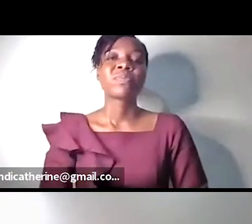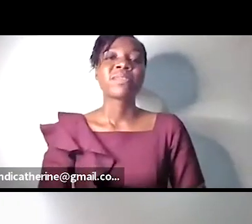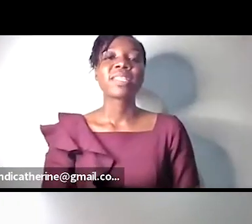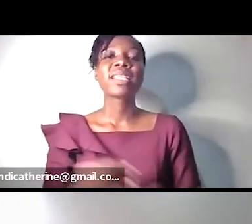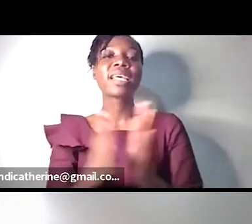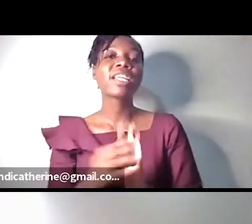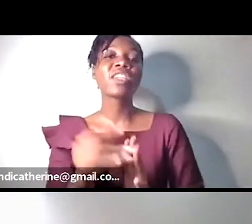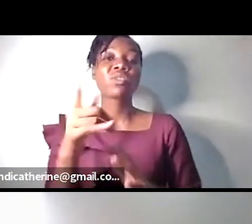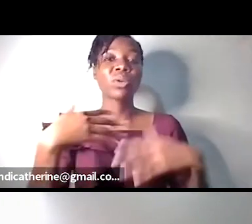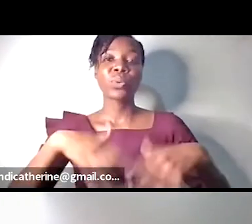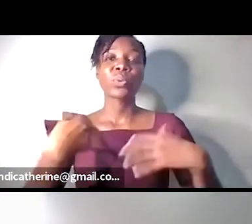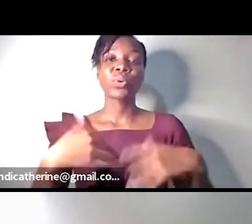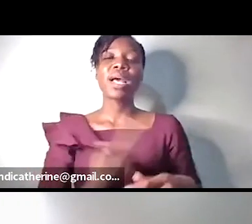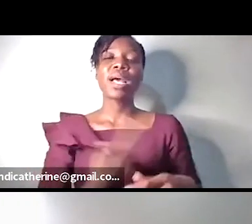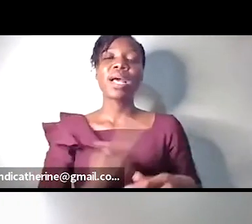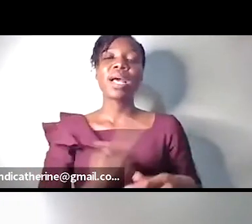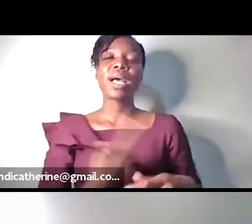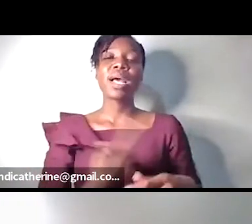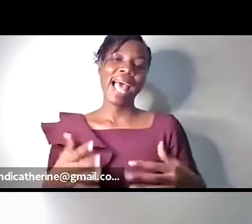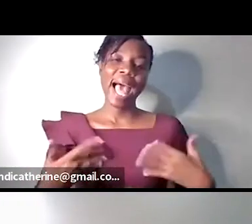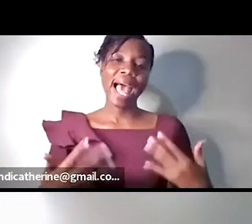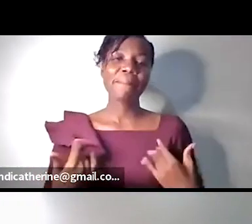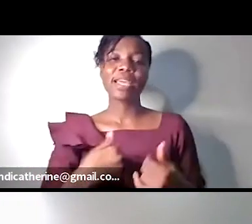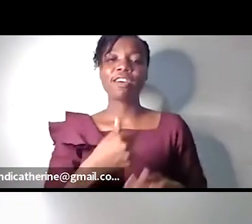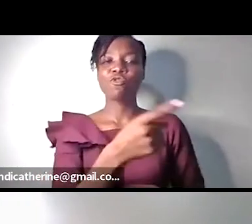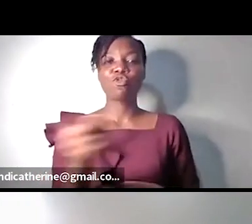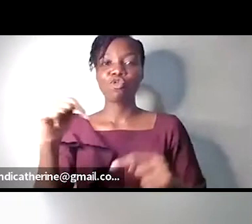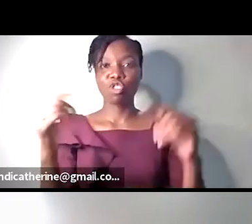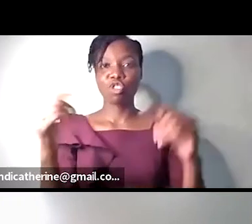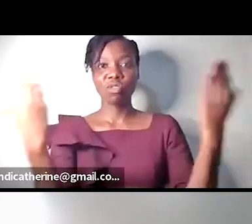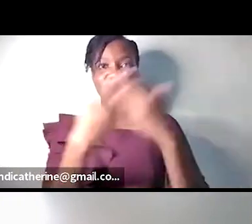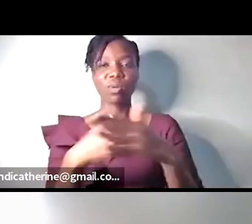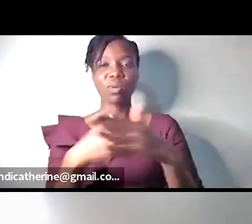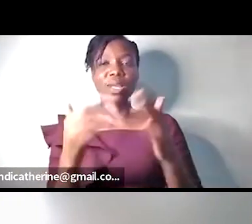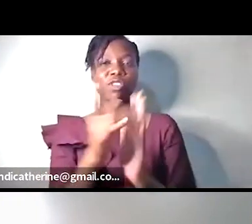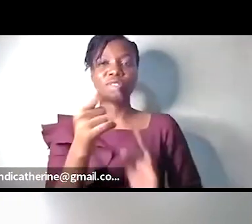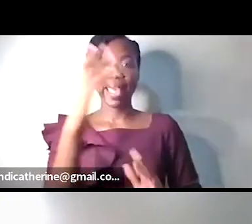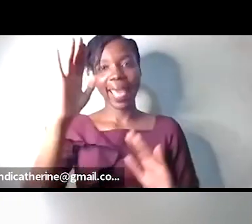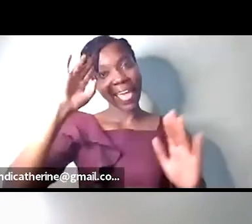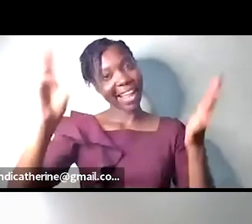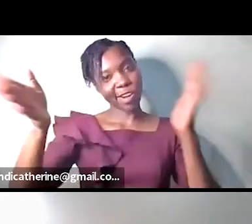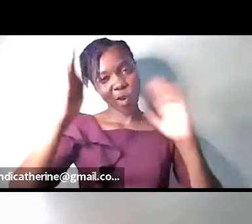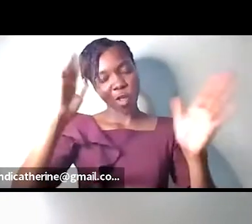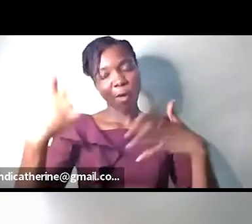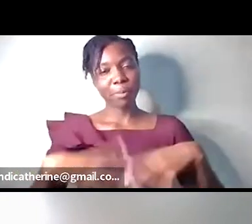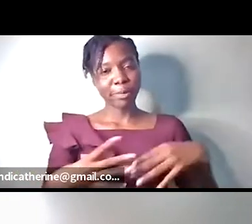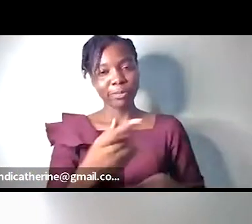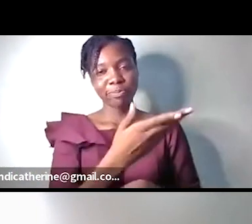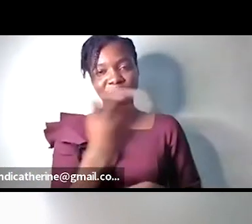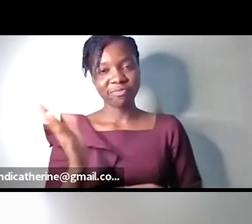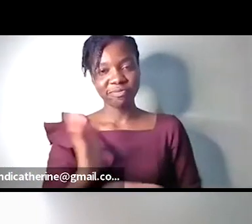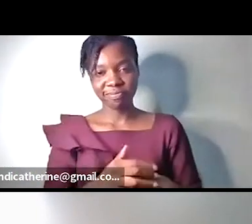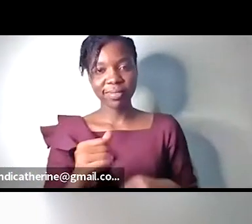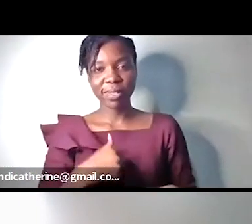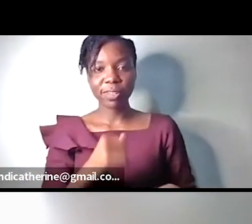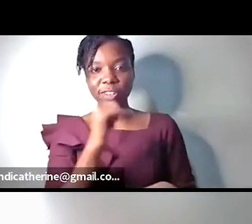We are honored to have you tonight. And for that reason, allow me to ask you to just say hello to the people. As I don't know whether Judith,